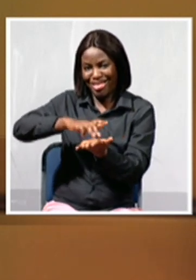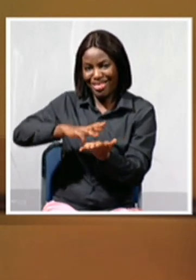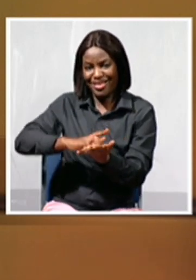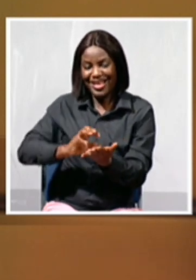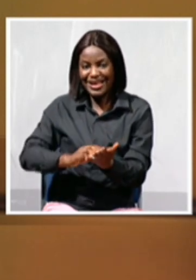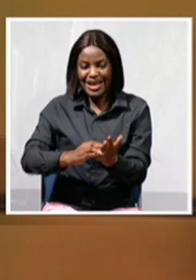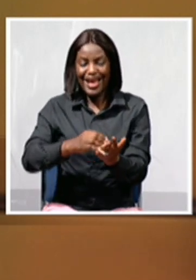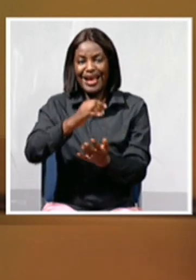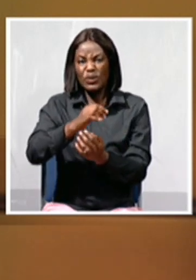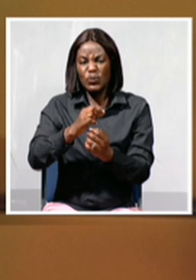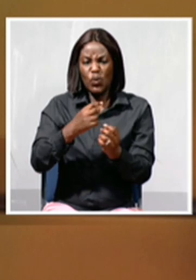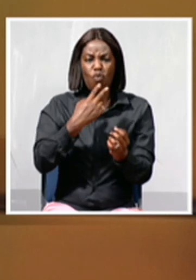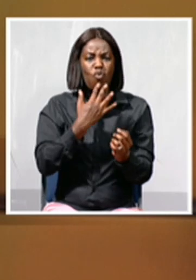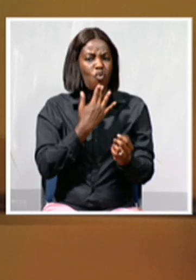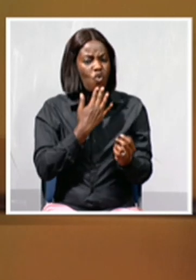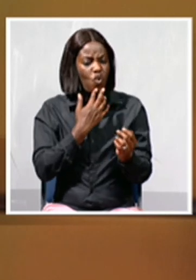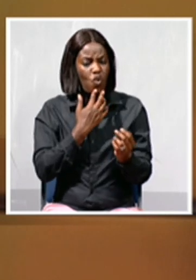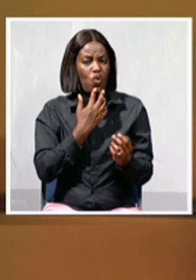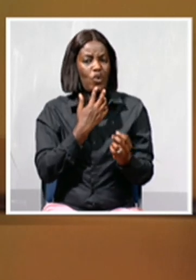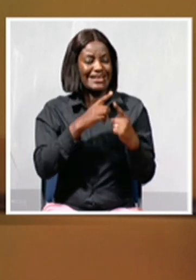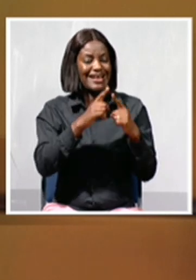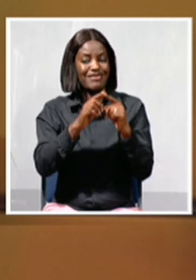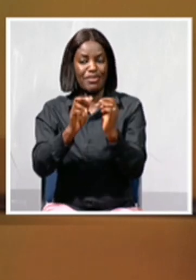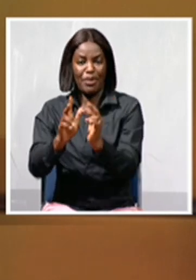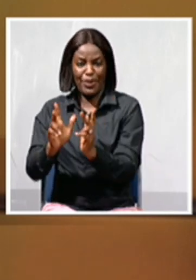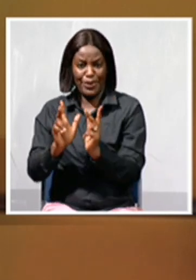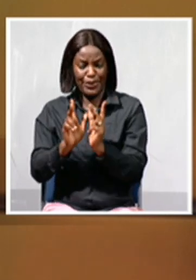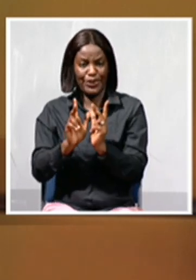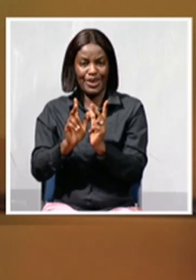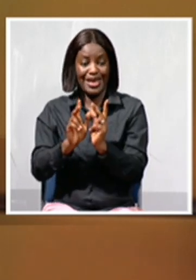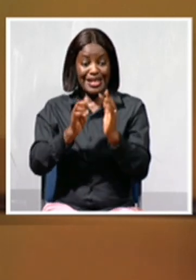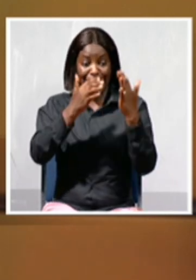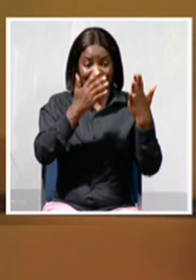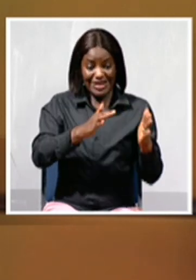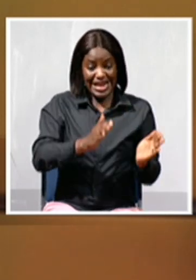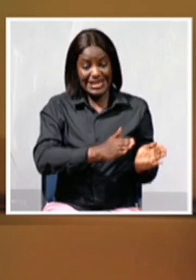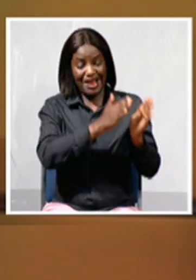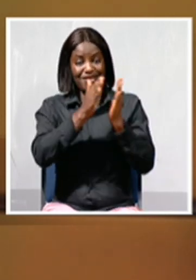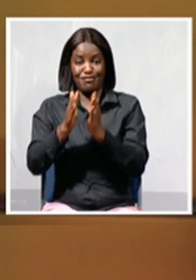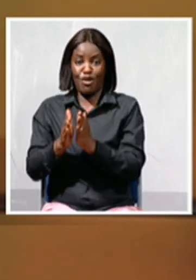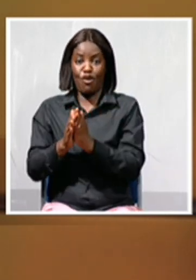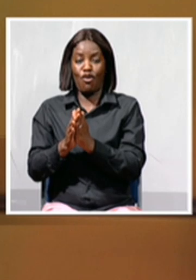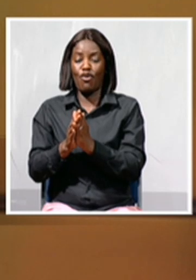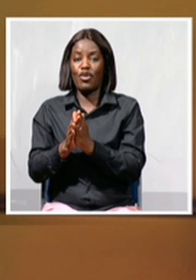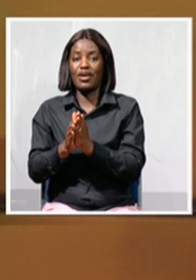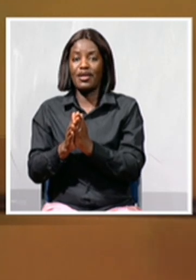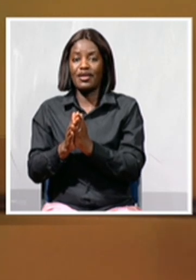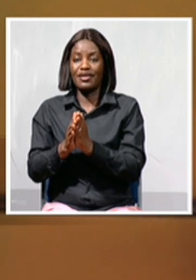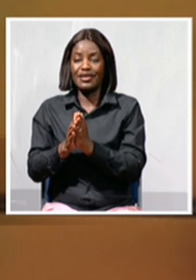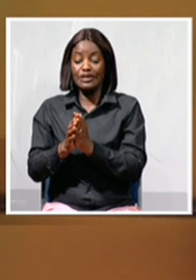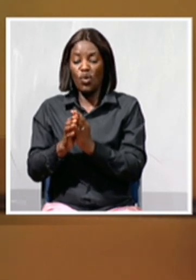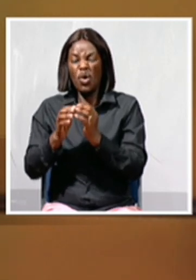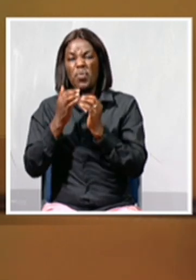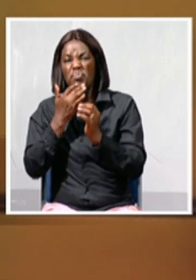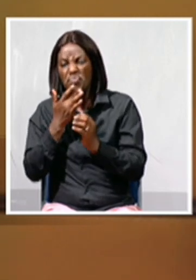to segregate data. Then after data segregation, then we go into the production of the provisional voters register. And